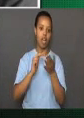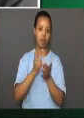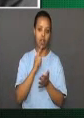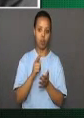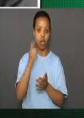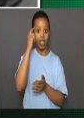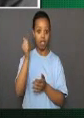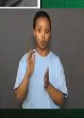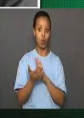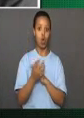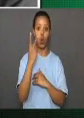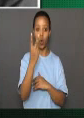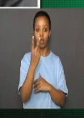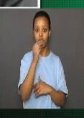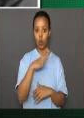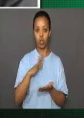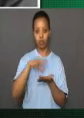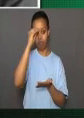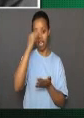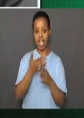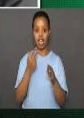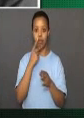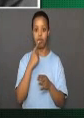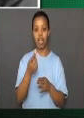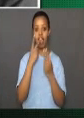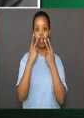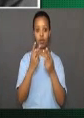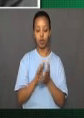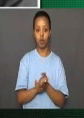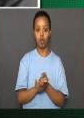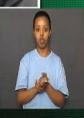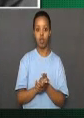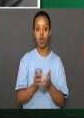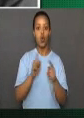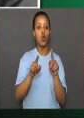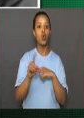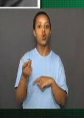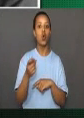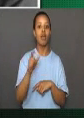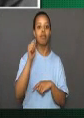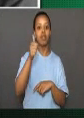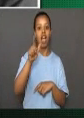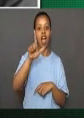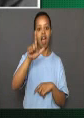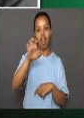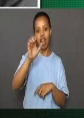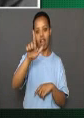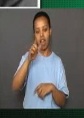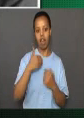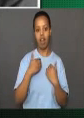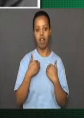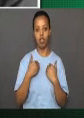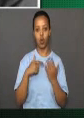remember the two men that we studied earlier? They have different alleles for the gene